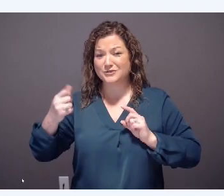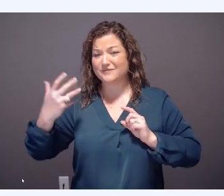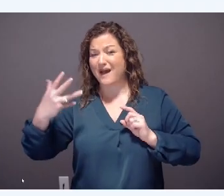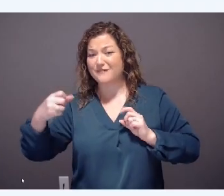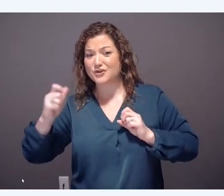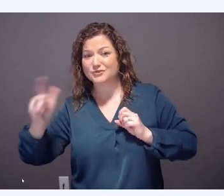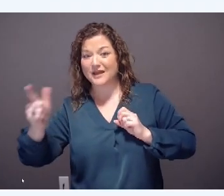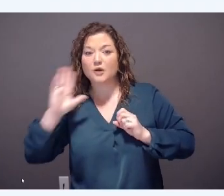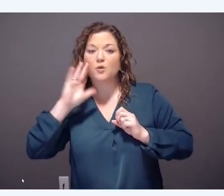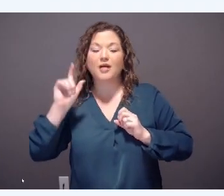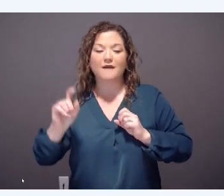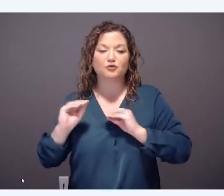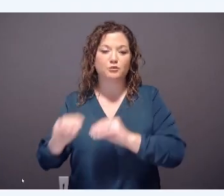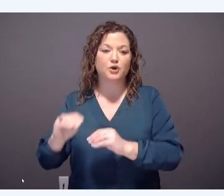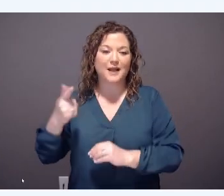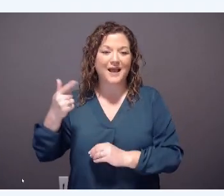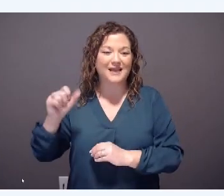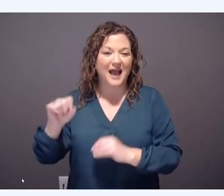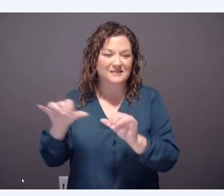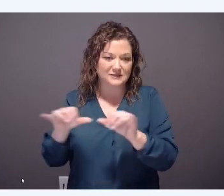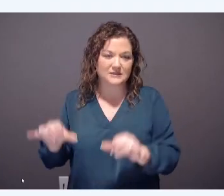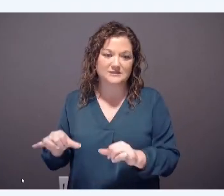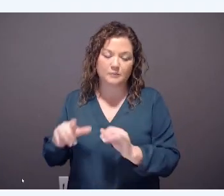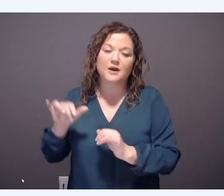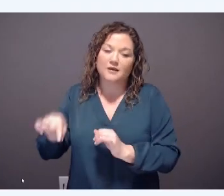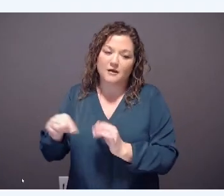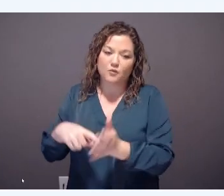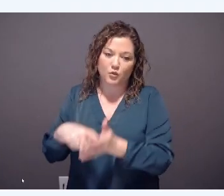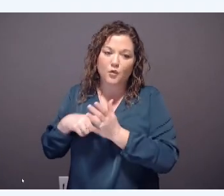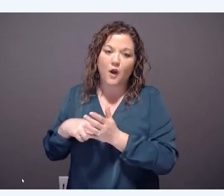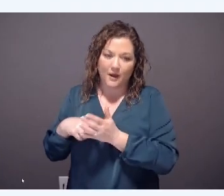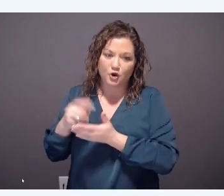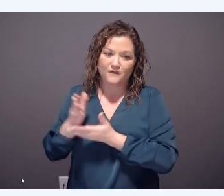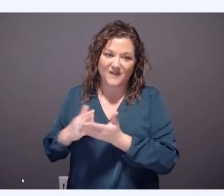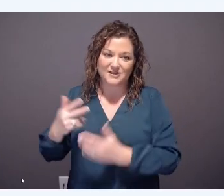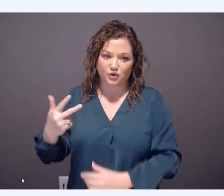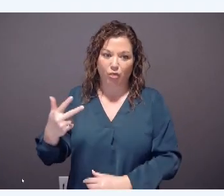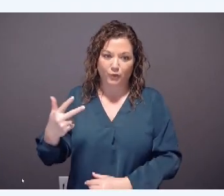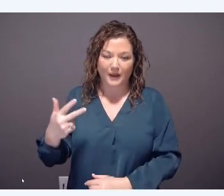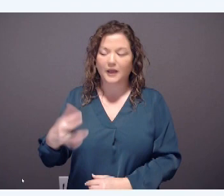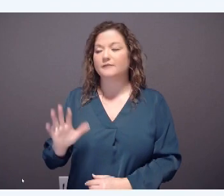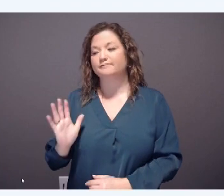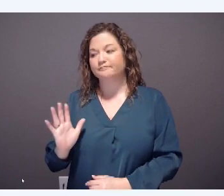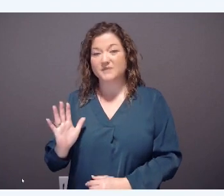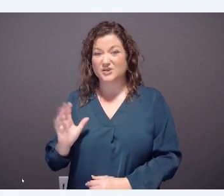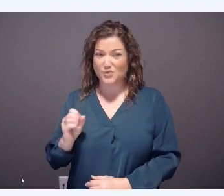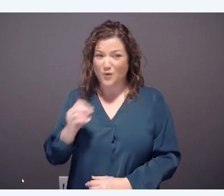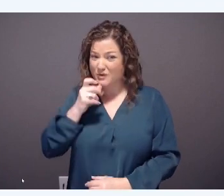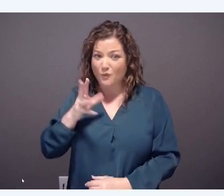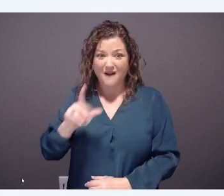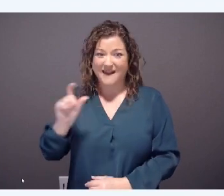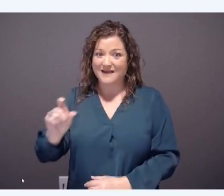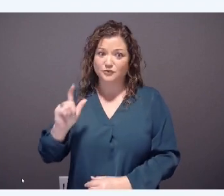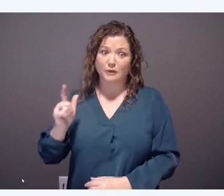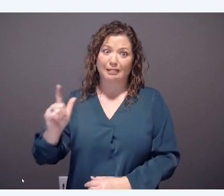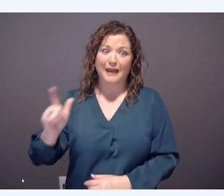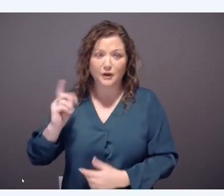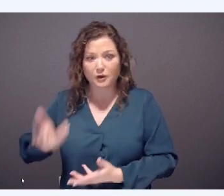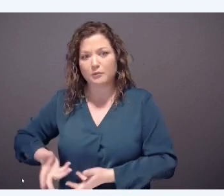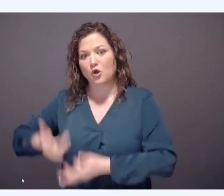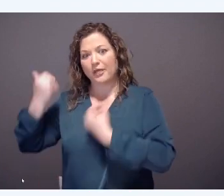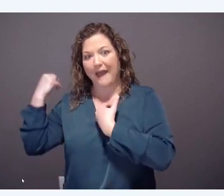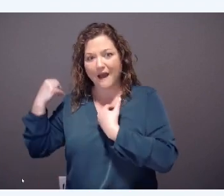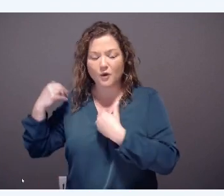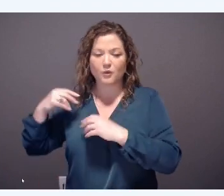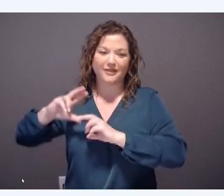and that landfill gas system will require three-phase. So rather than going in and having to pull out majority of that